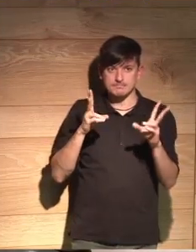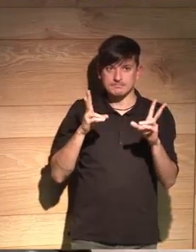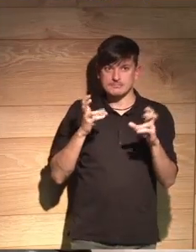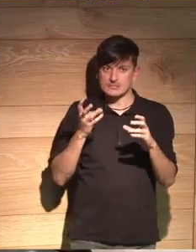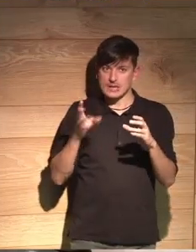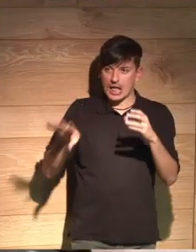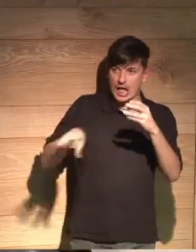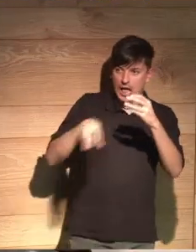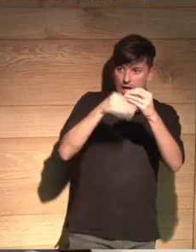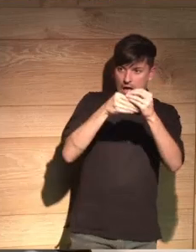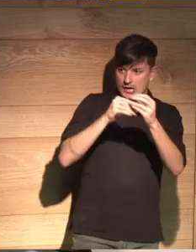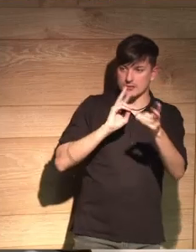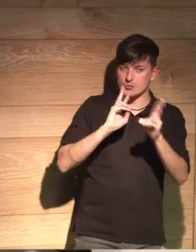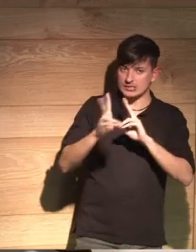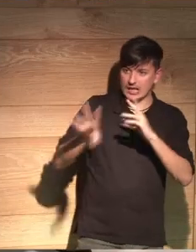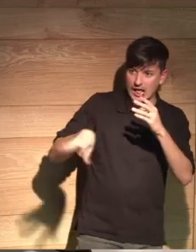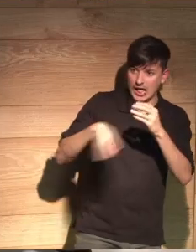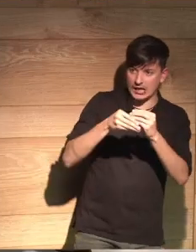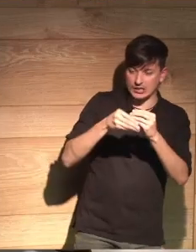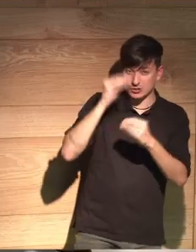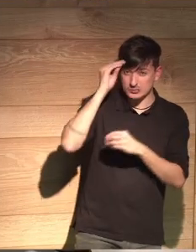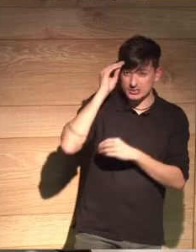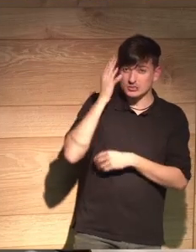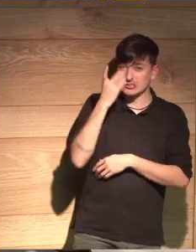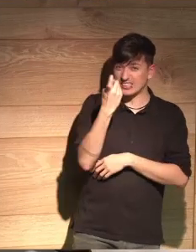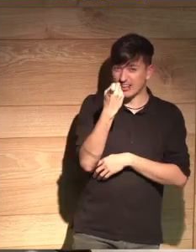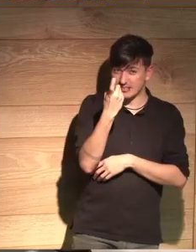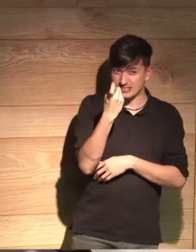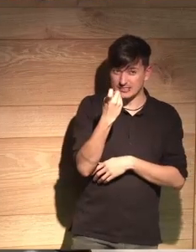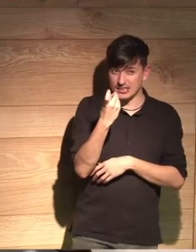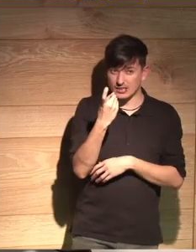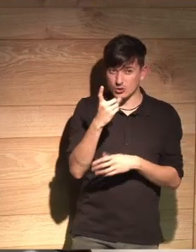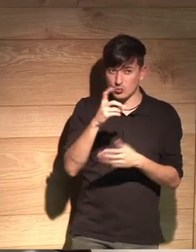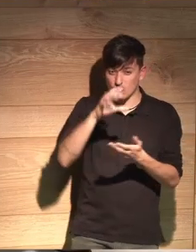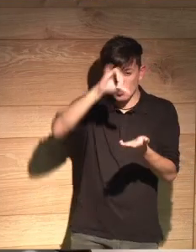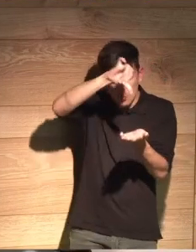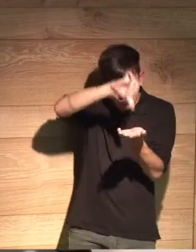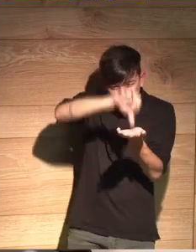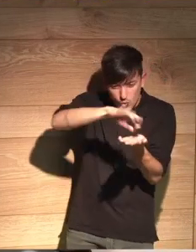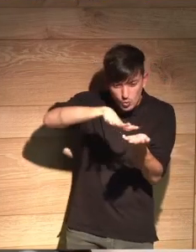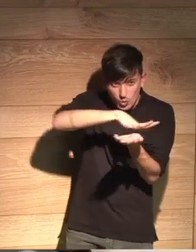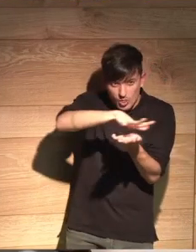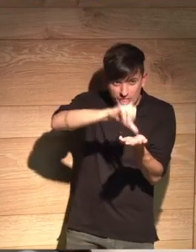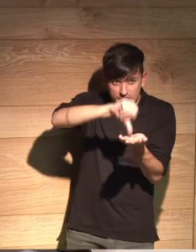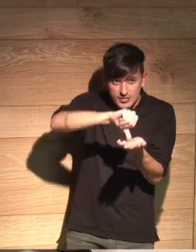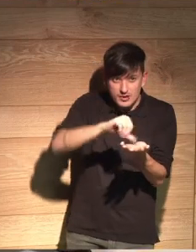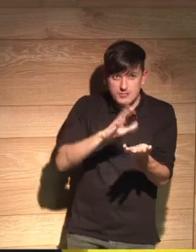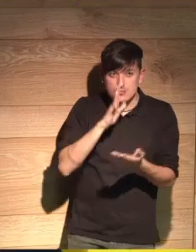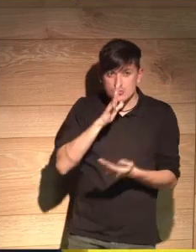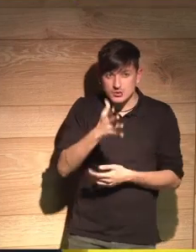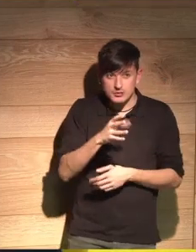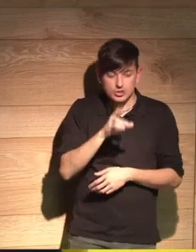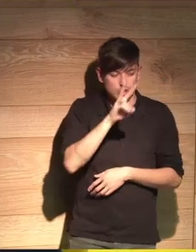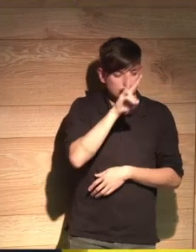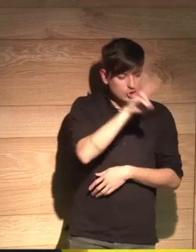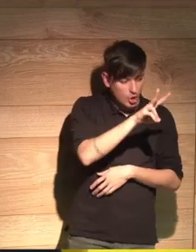I'll try to integrate my answer. I think they need a central place. And the reason